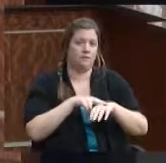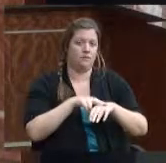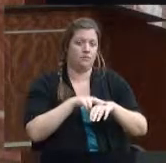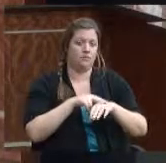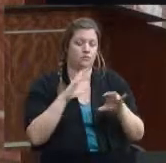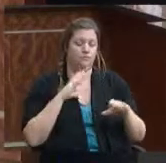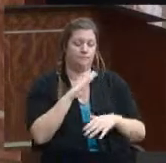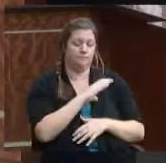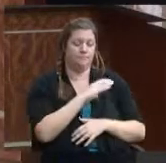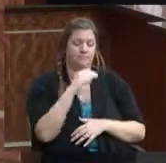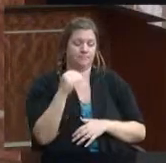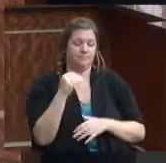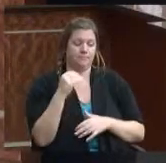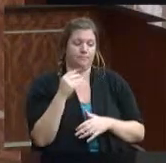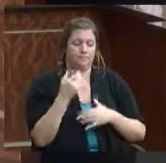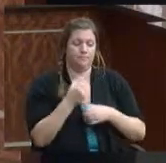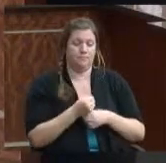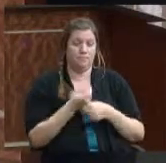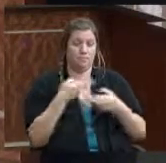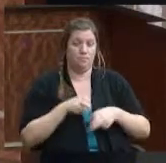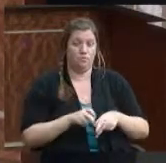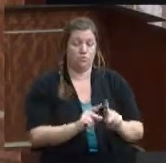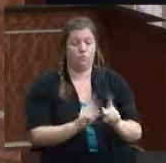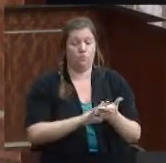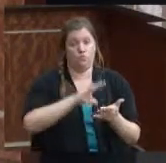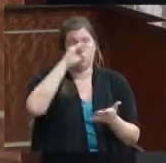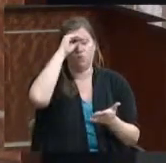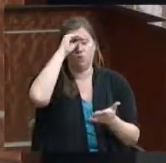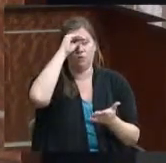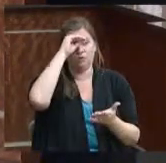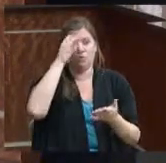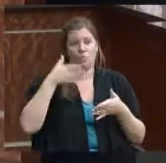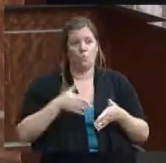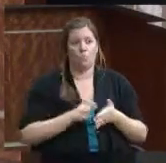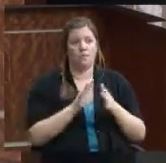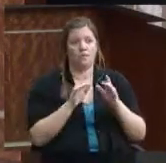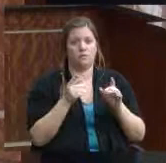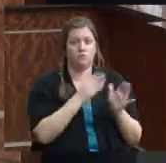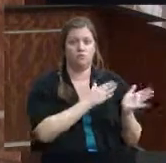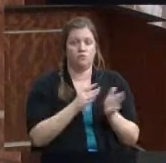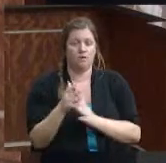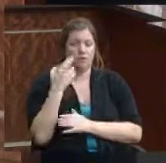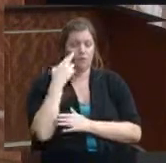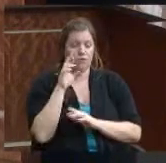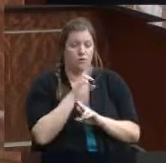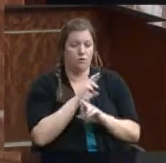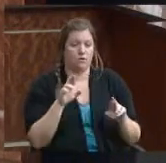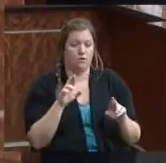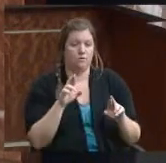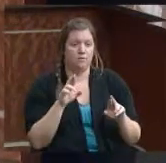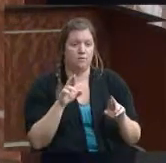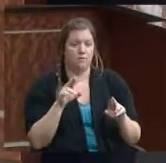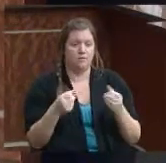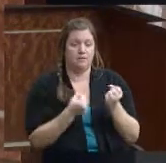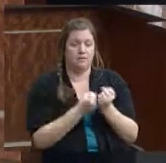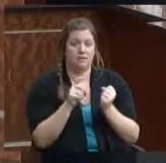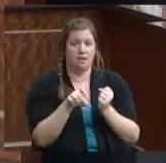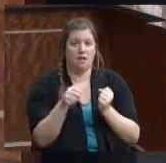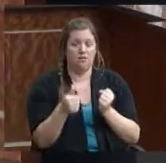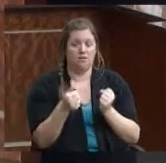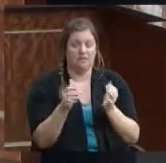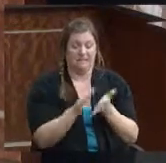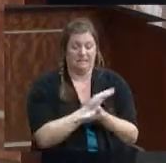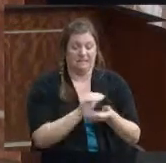with the nation's citizens in embracing this valuable opportunity to learn ways that we can prepare for an emergency and assist others in the event of a